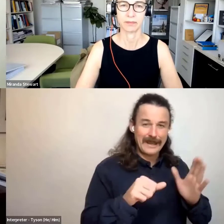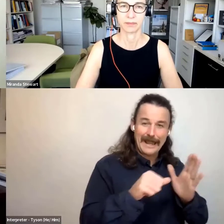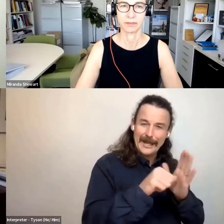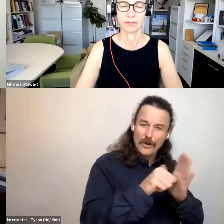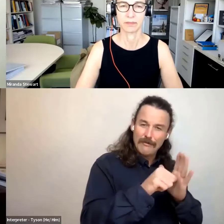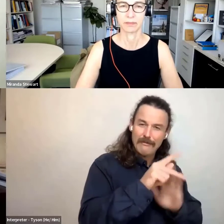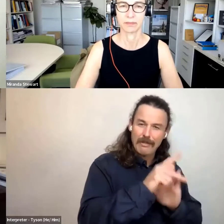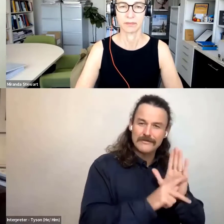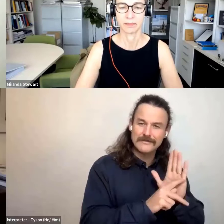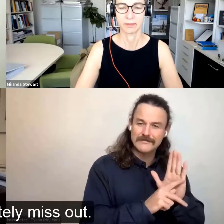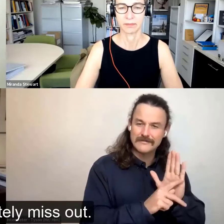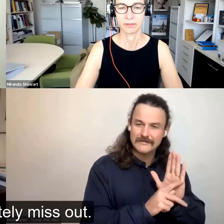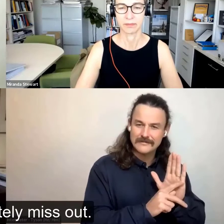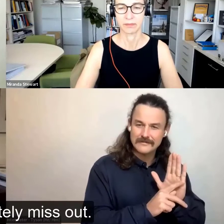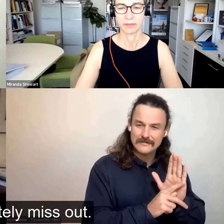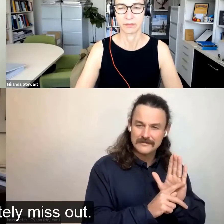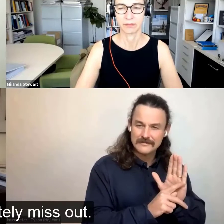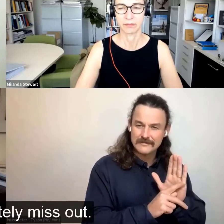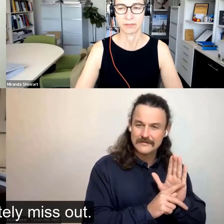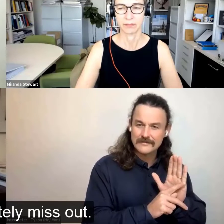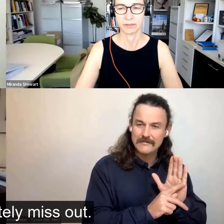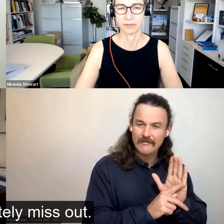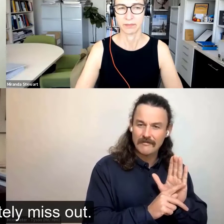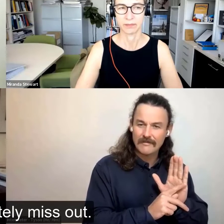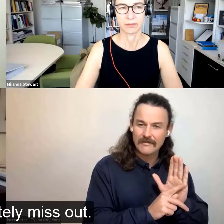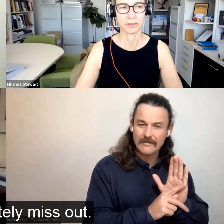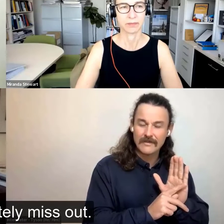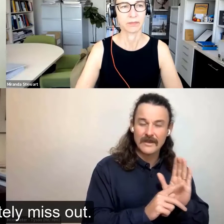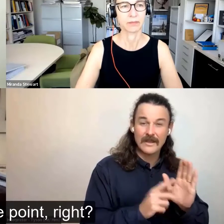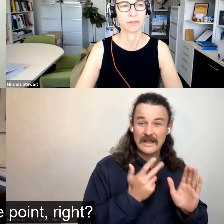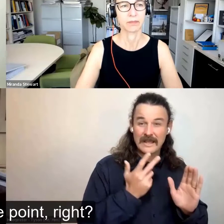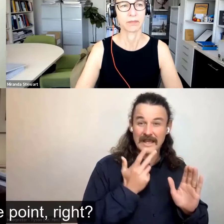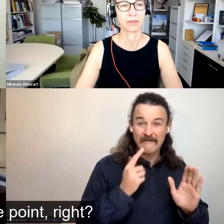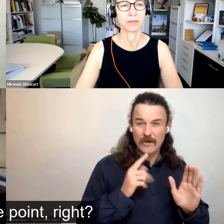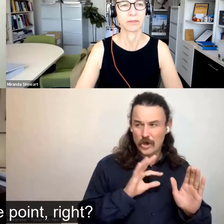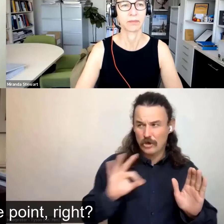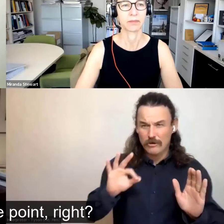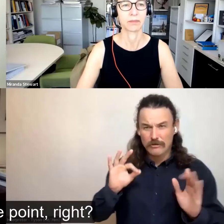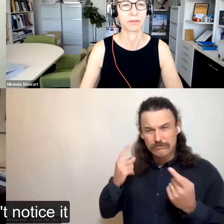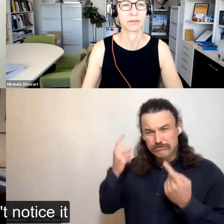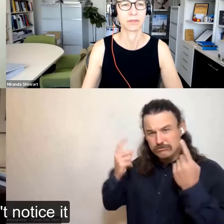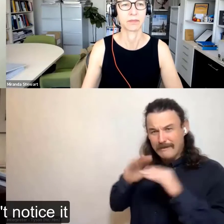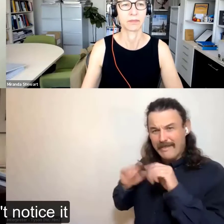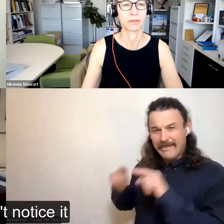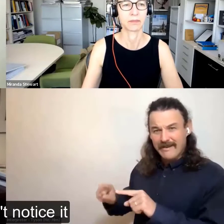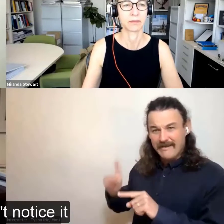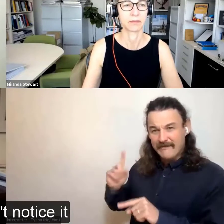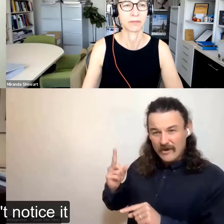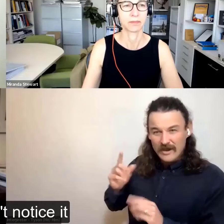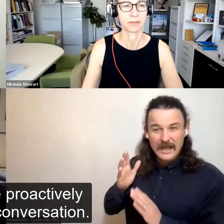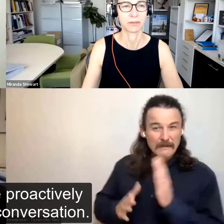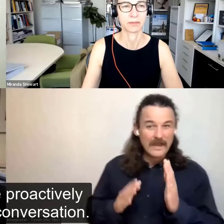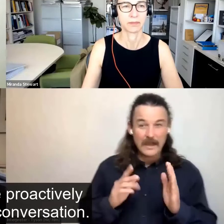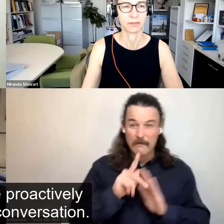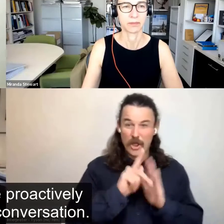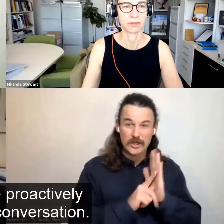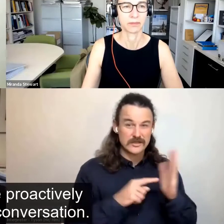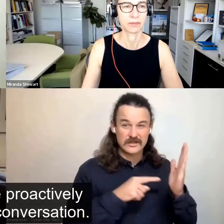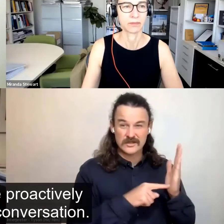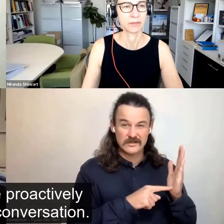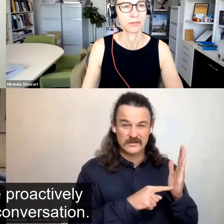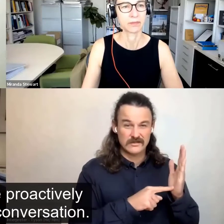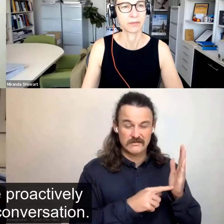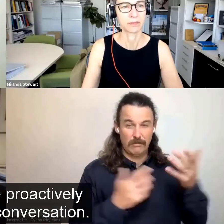settings, we completely miss out. We miss the point, right? We don't notice it unless